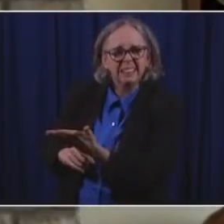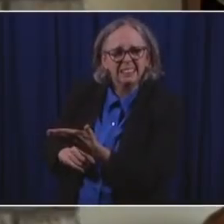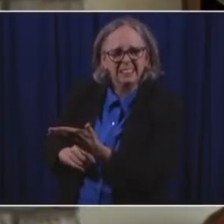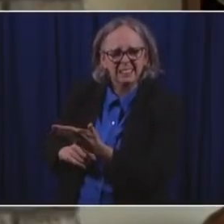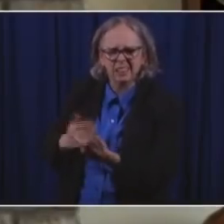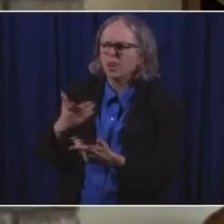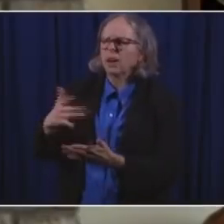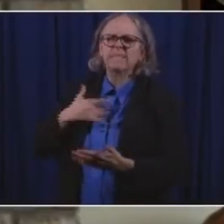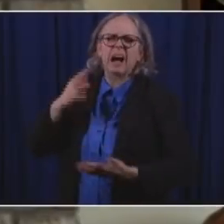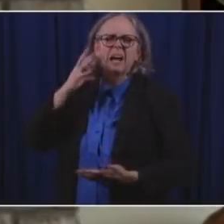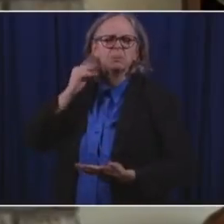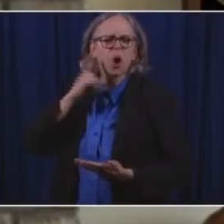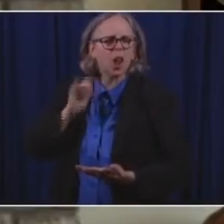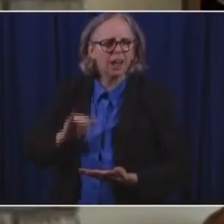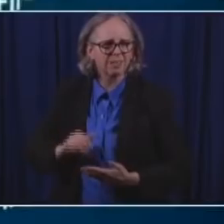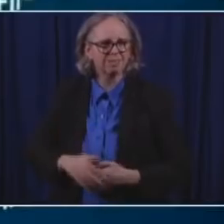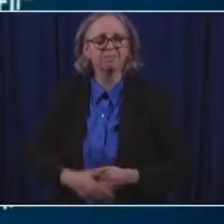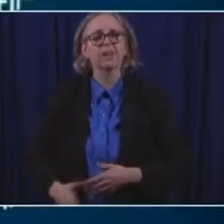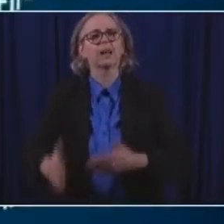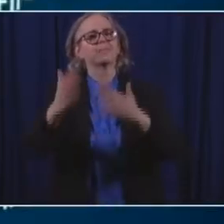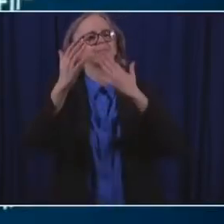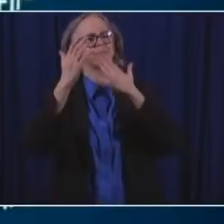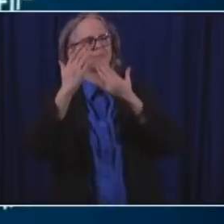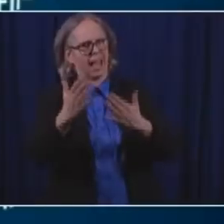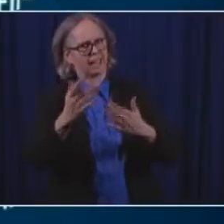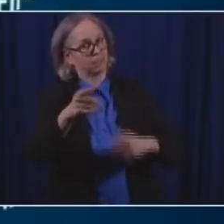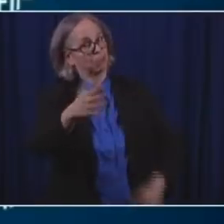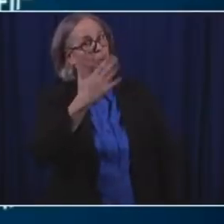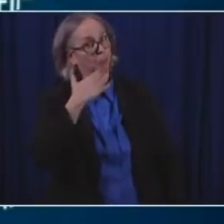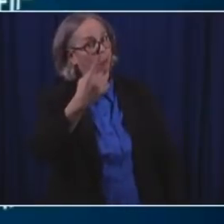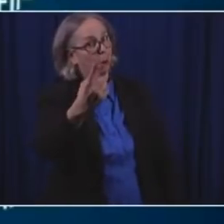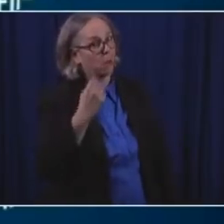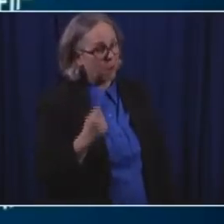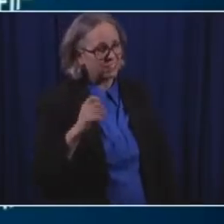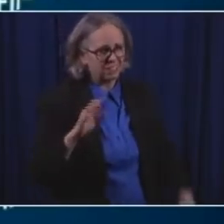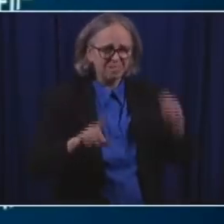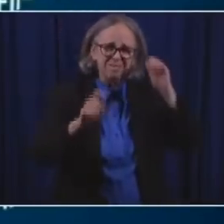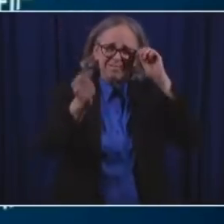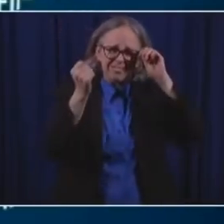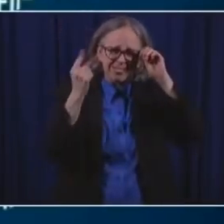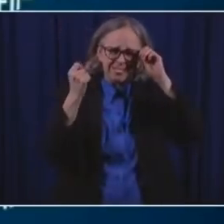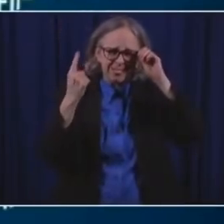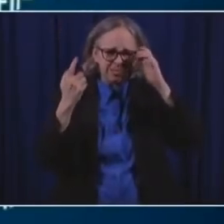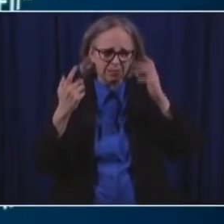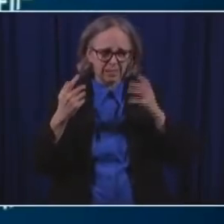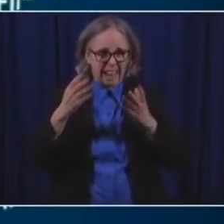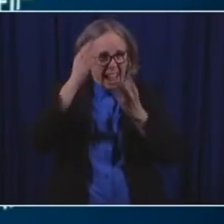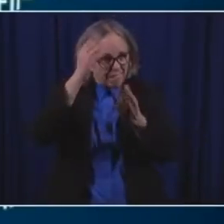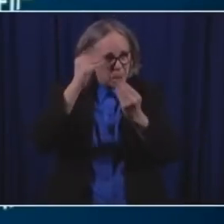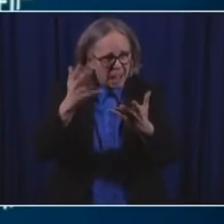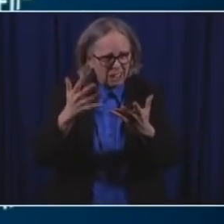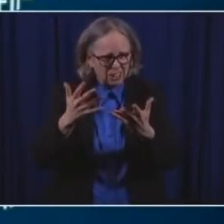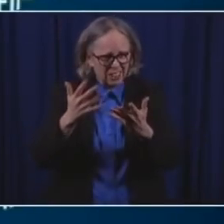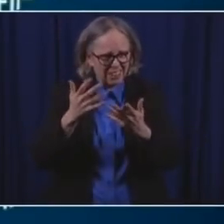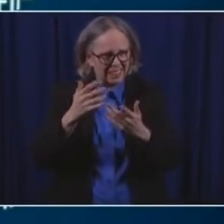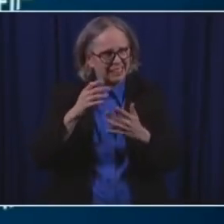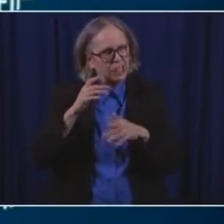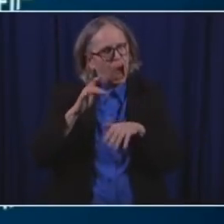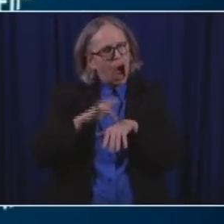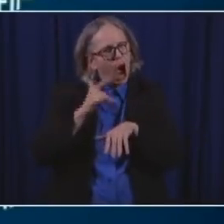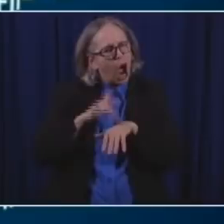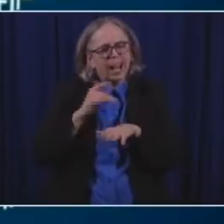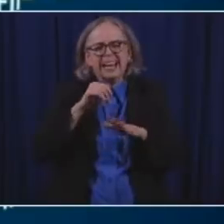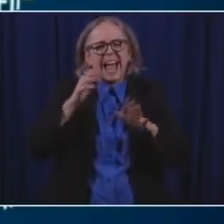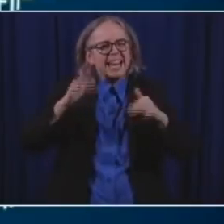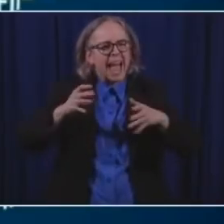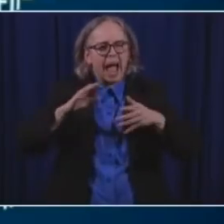expect? Thank you, Governor DeWine. That's a good question. So keep in mind, all the information we have is preliminary data, and it's going to be reviewed,